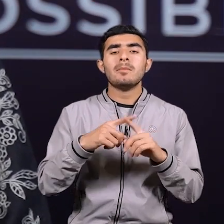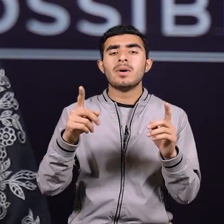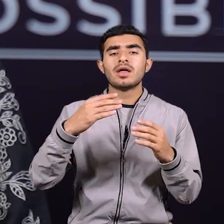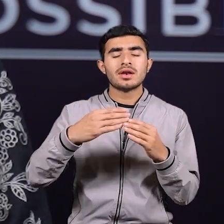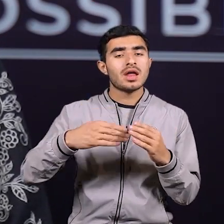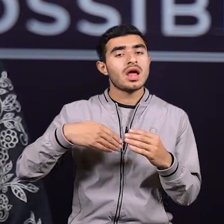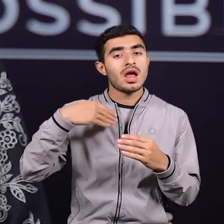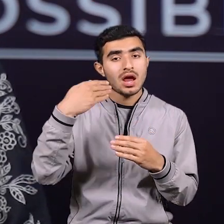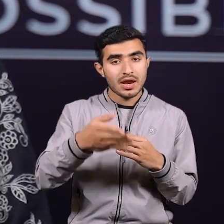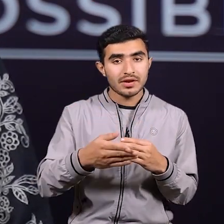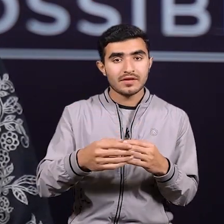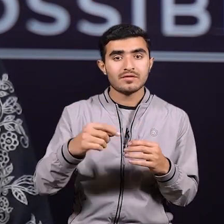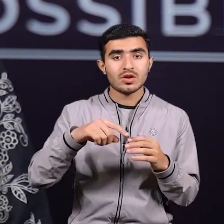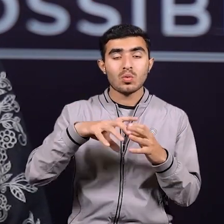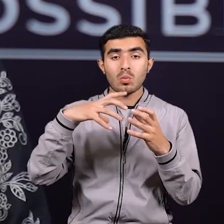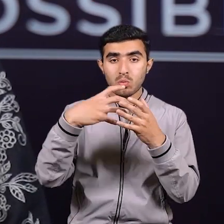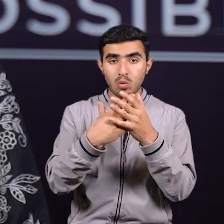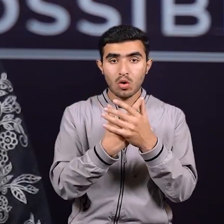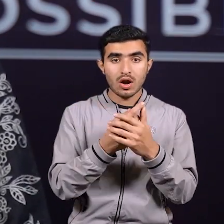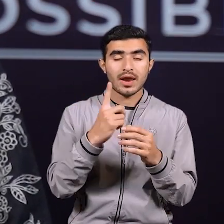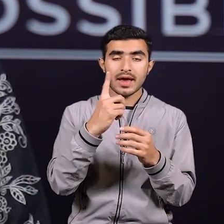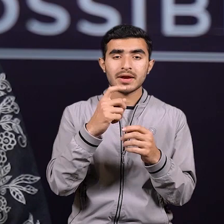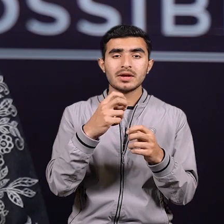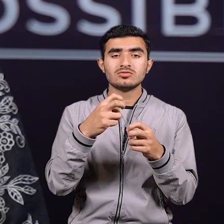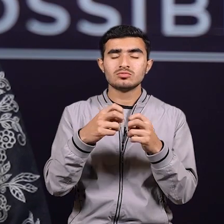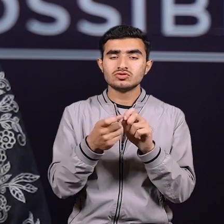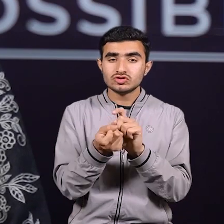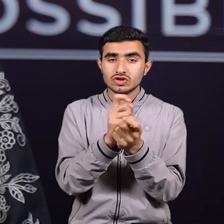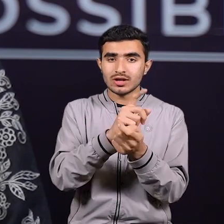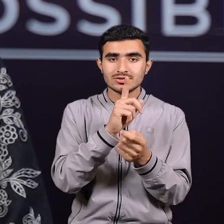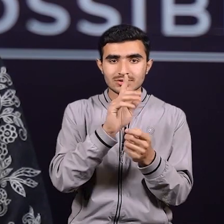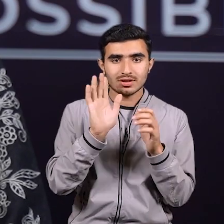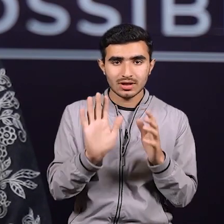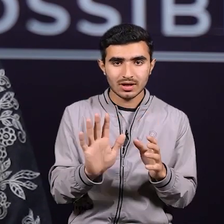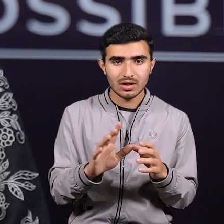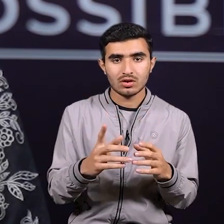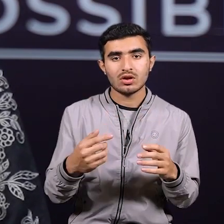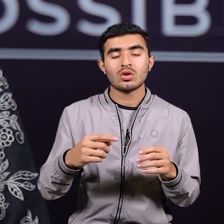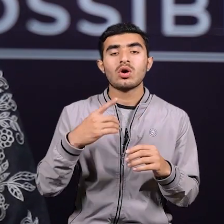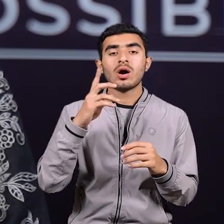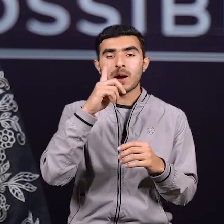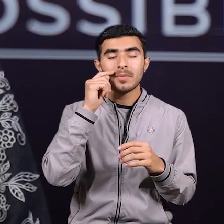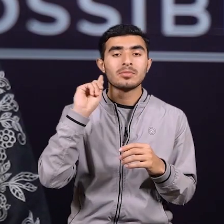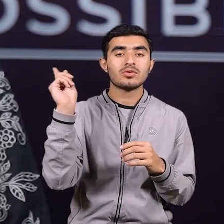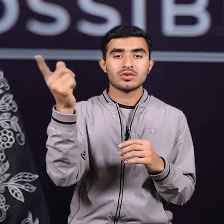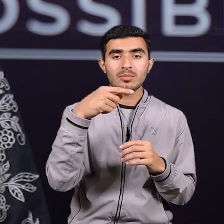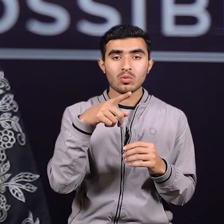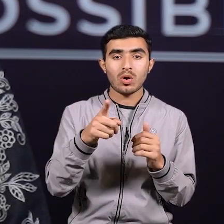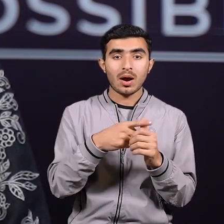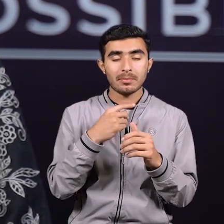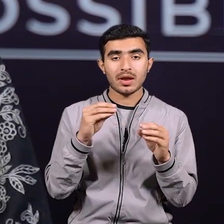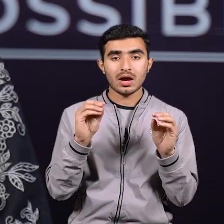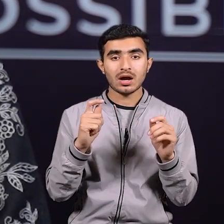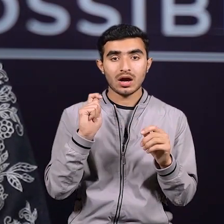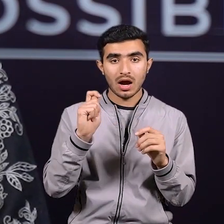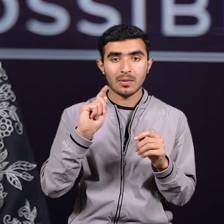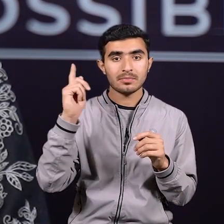loss of everything. But at the end of the day, when you know you've made a difference in the world and so many people are benefiting from your